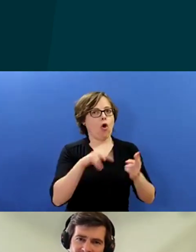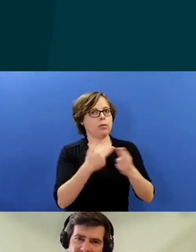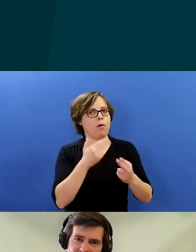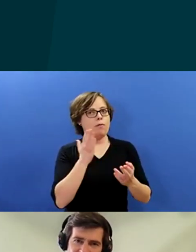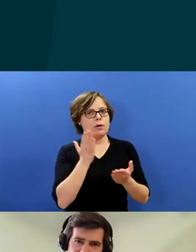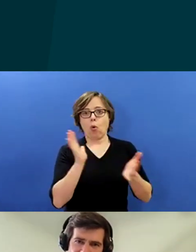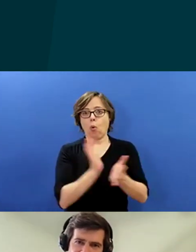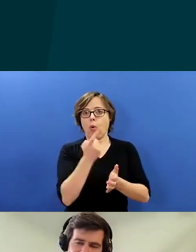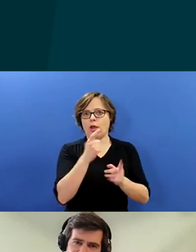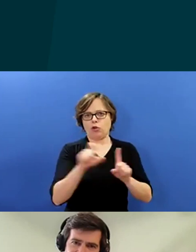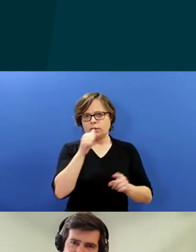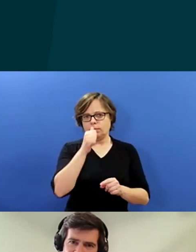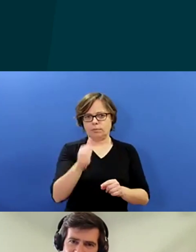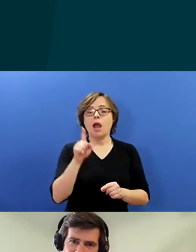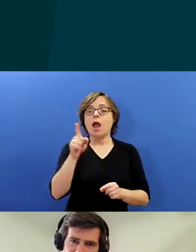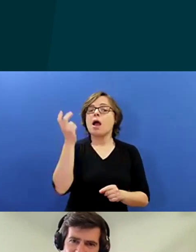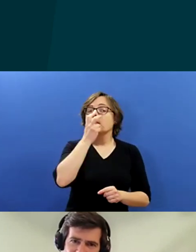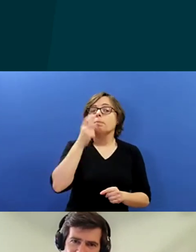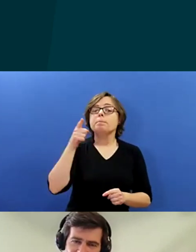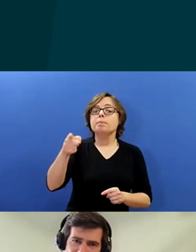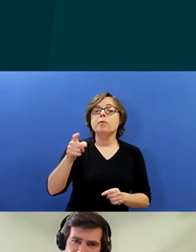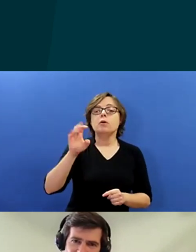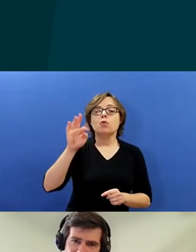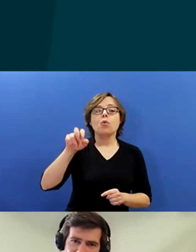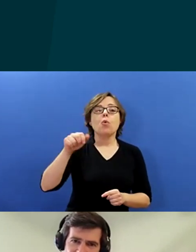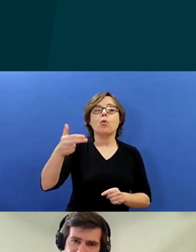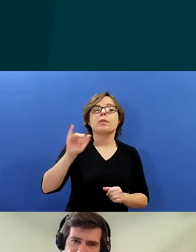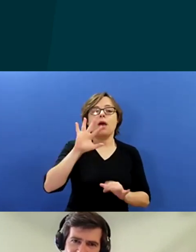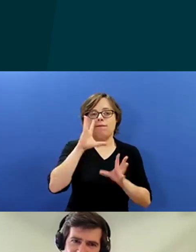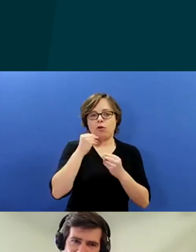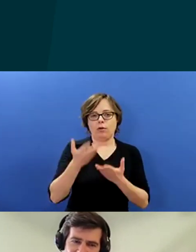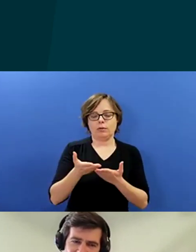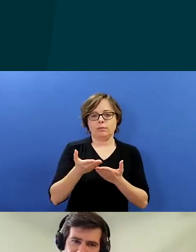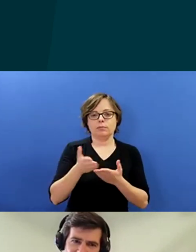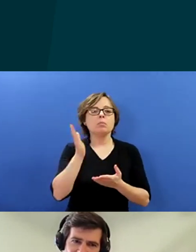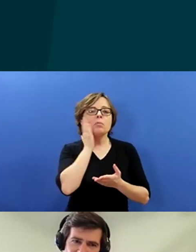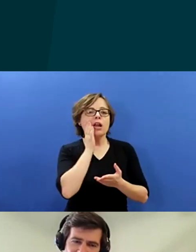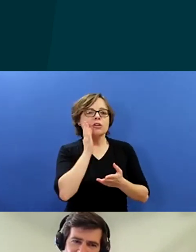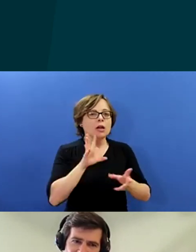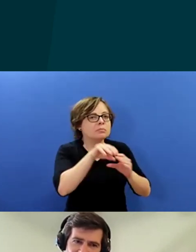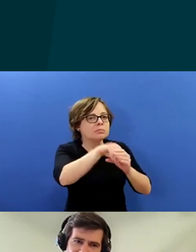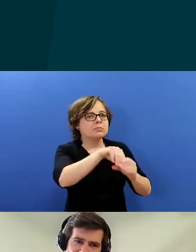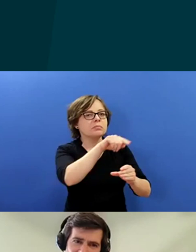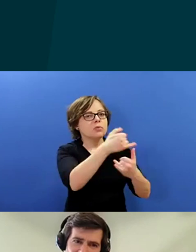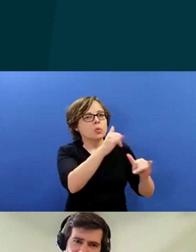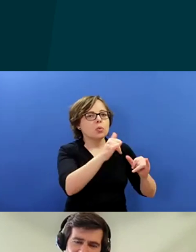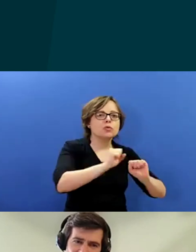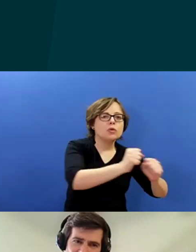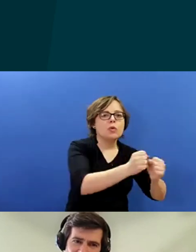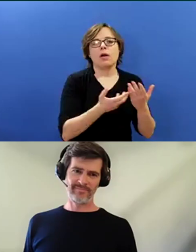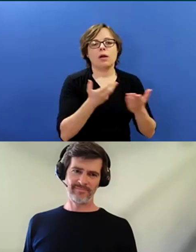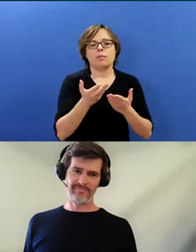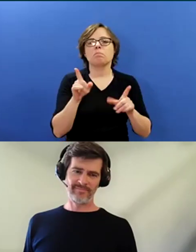up with Claudio Kumli, how does it look from the perspective of Thun with the engagement, level of engagement